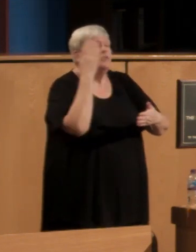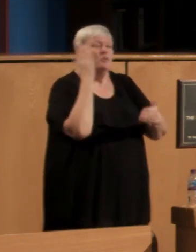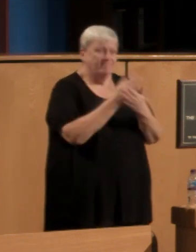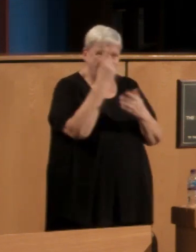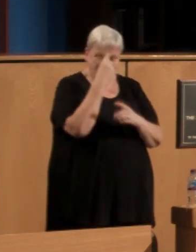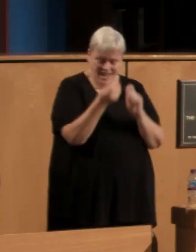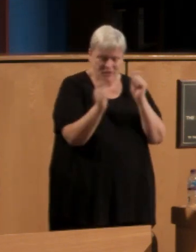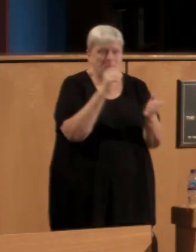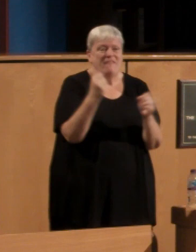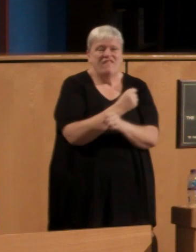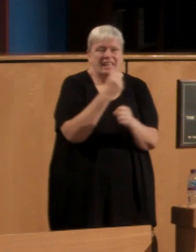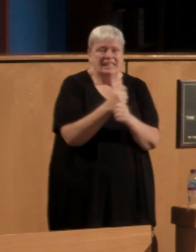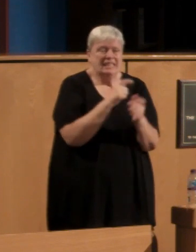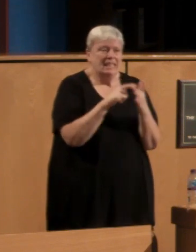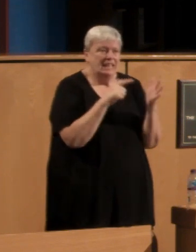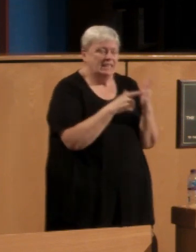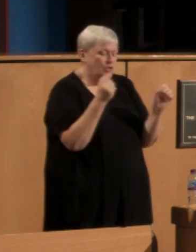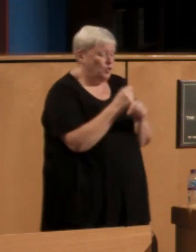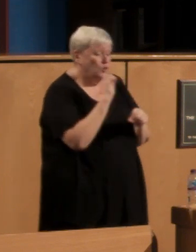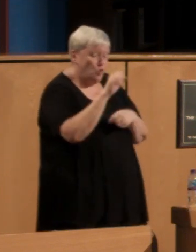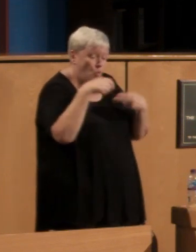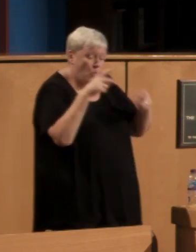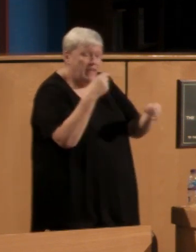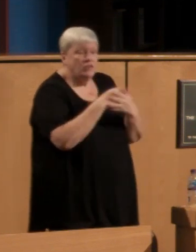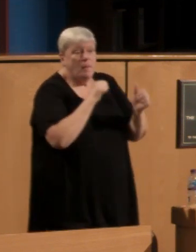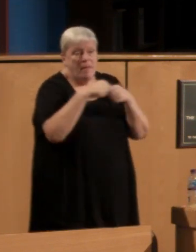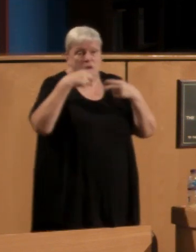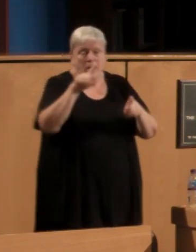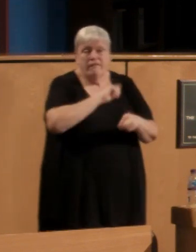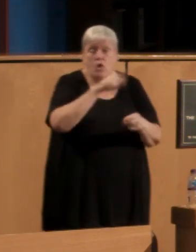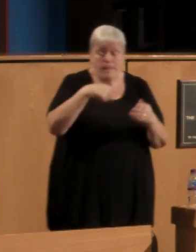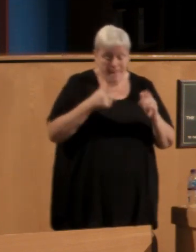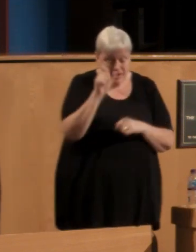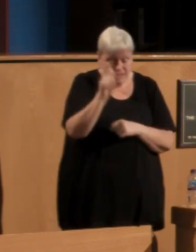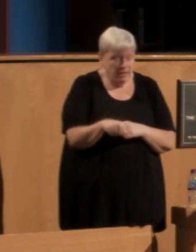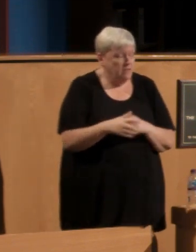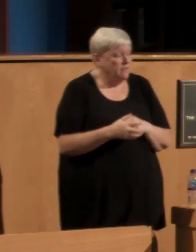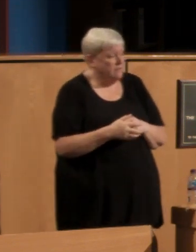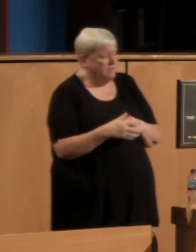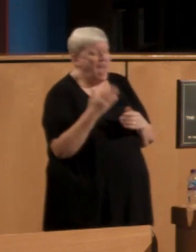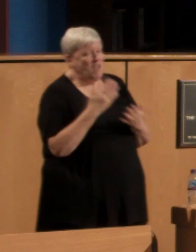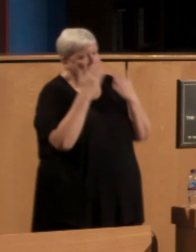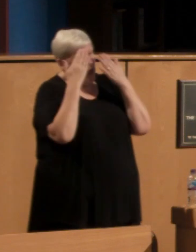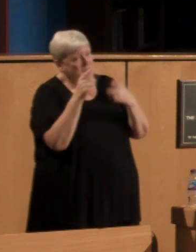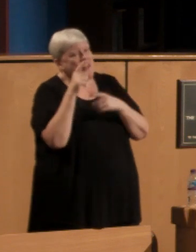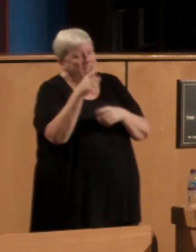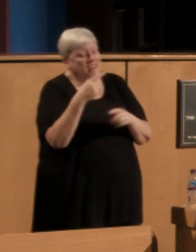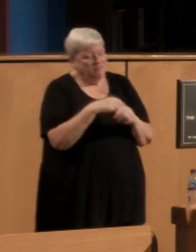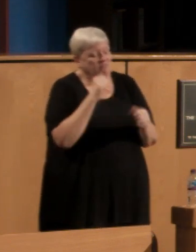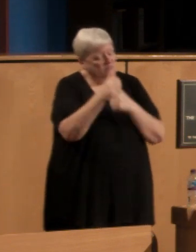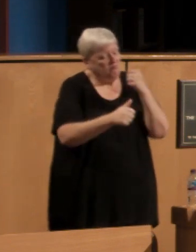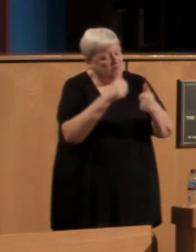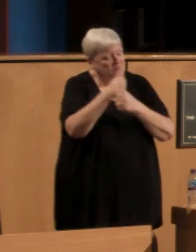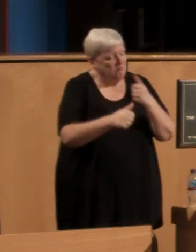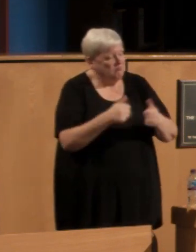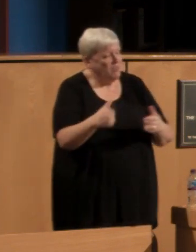very interestingly. And I think mostly I really admire how you do that, and I think that's mostly what I was saying. And